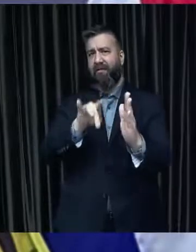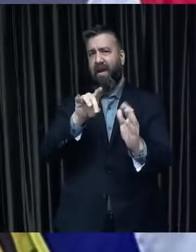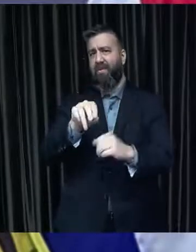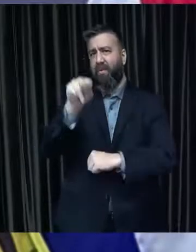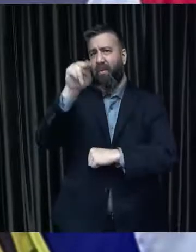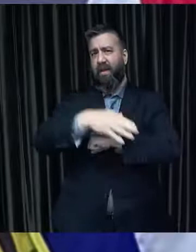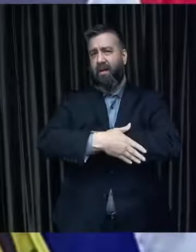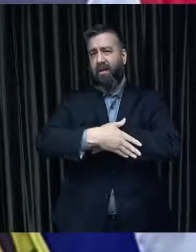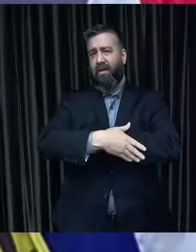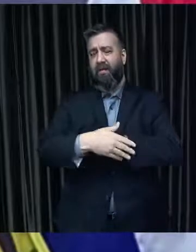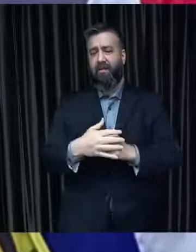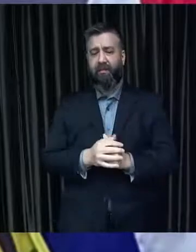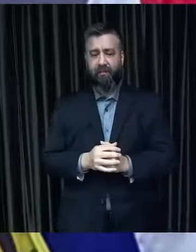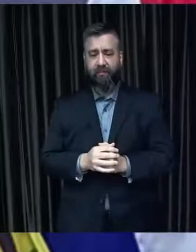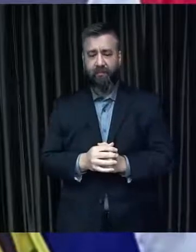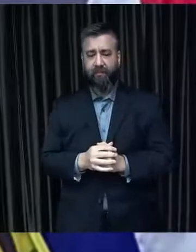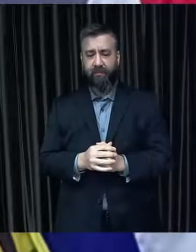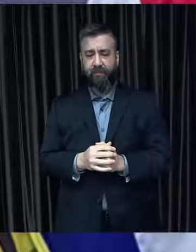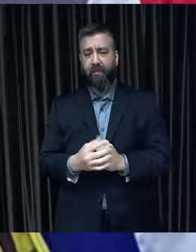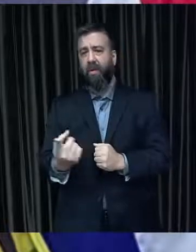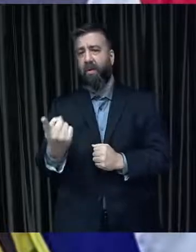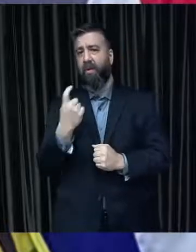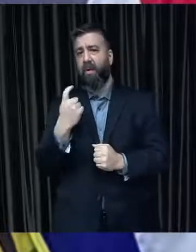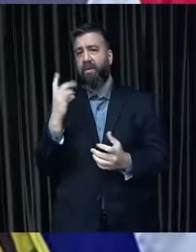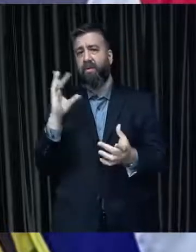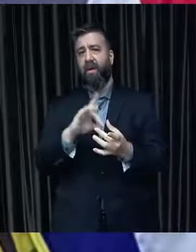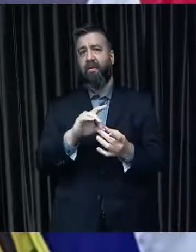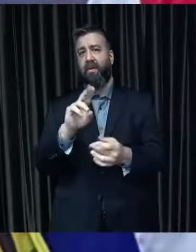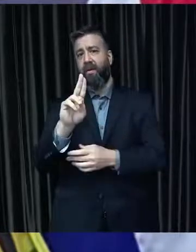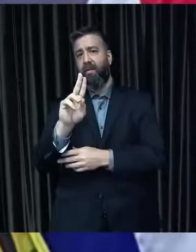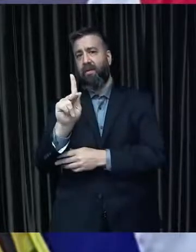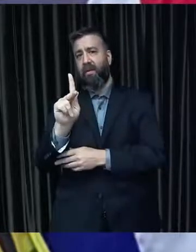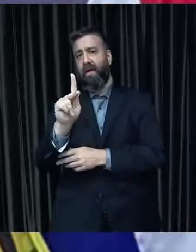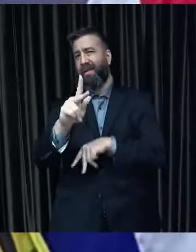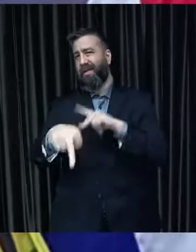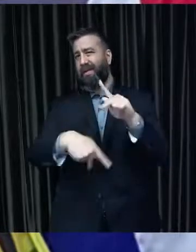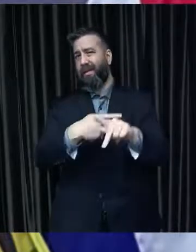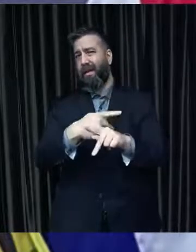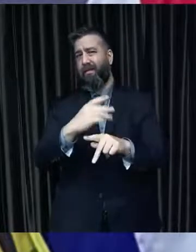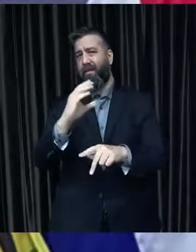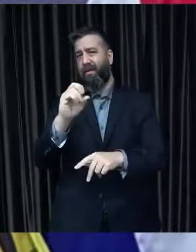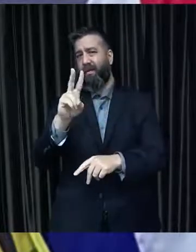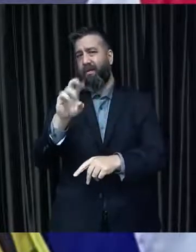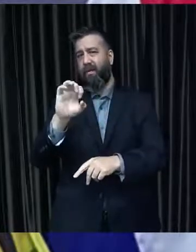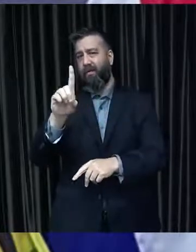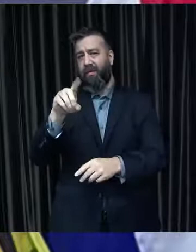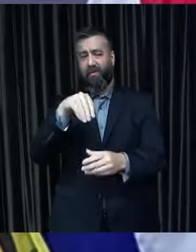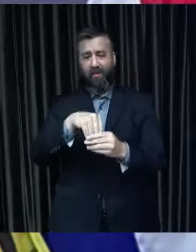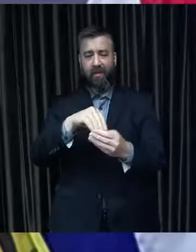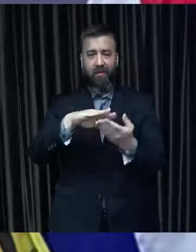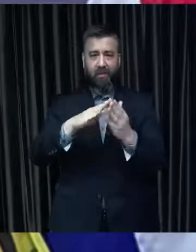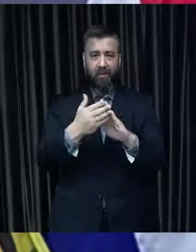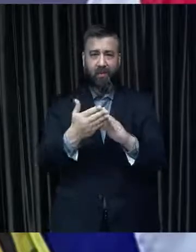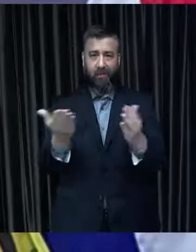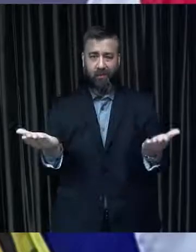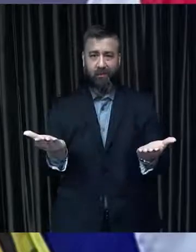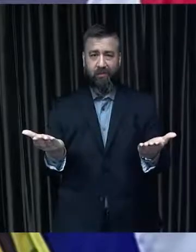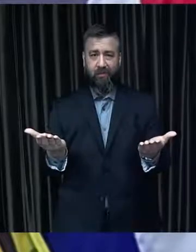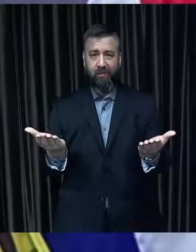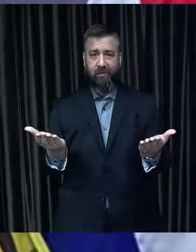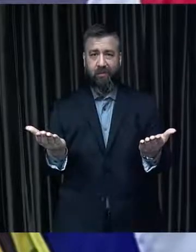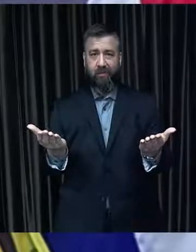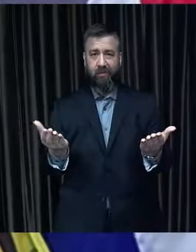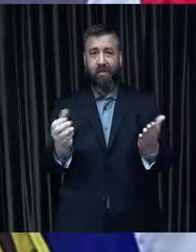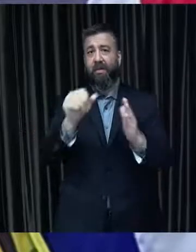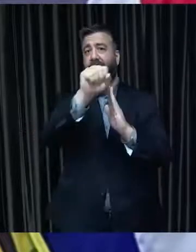about the presence of the UK variant of COVID in our community. And the state